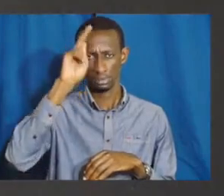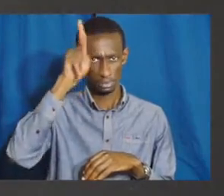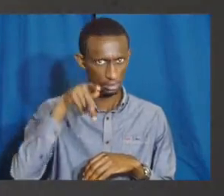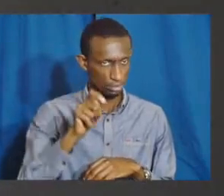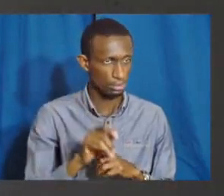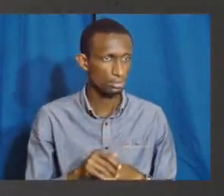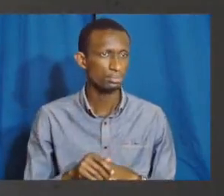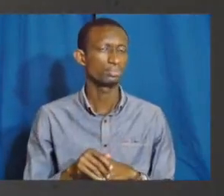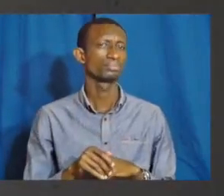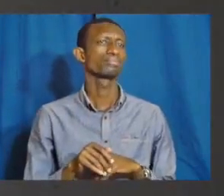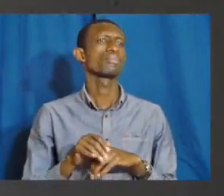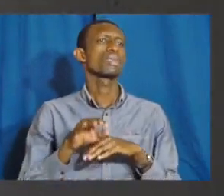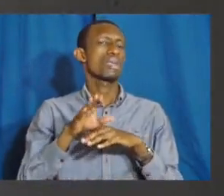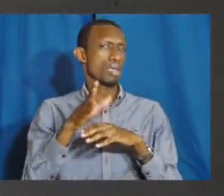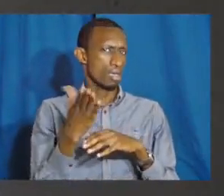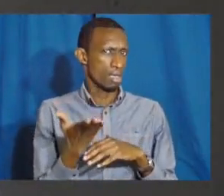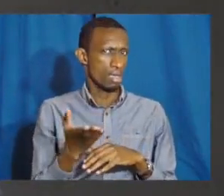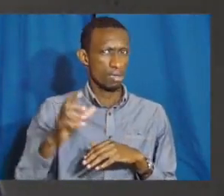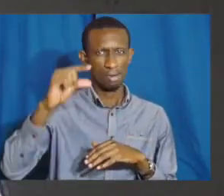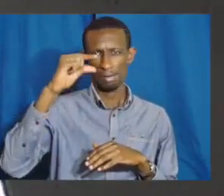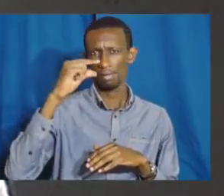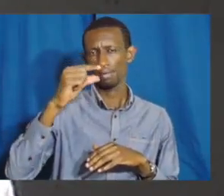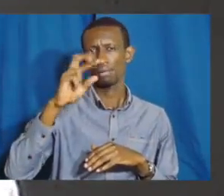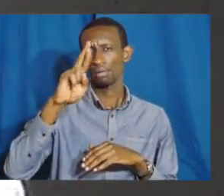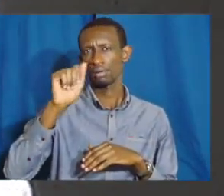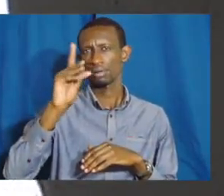and of course, and gradient.